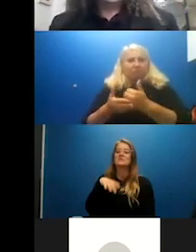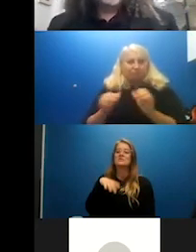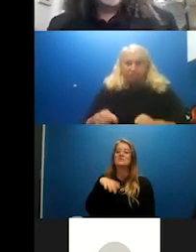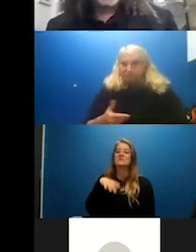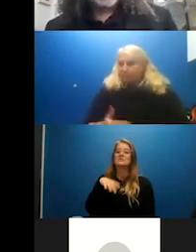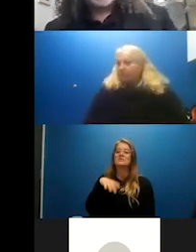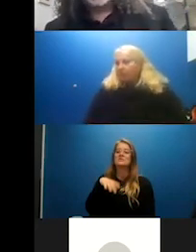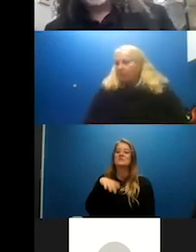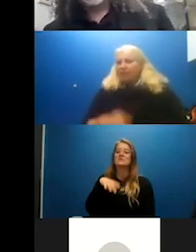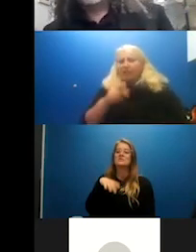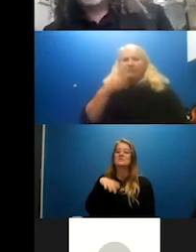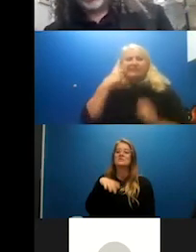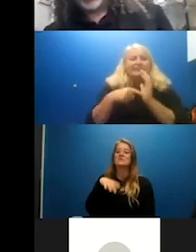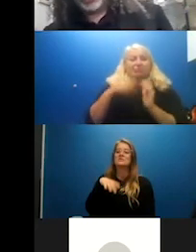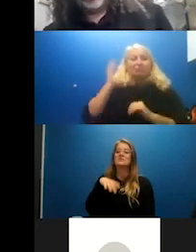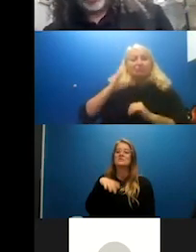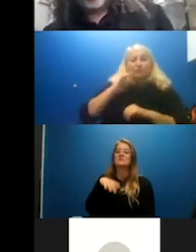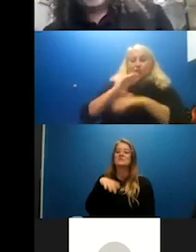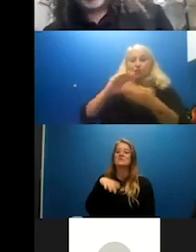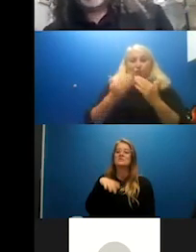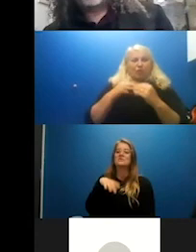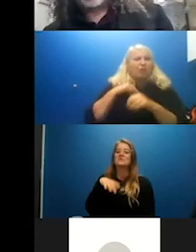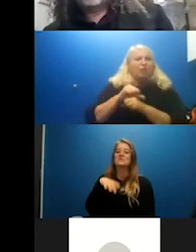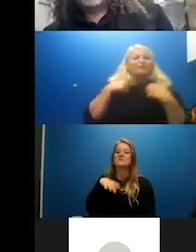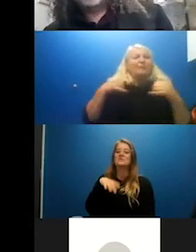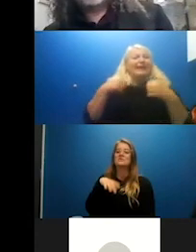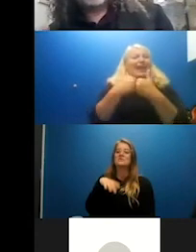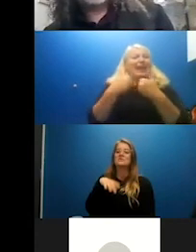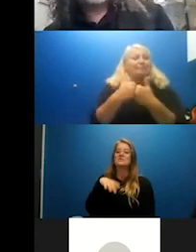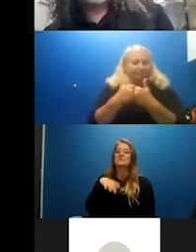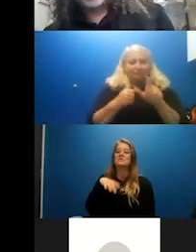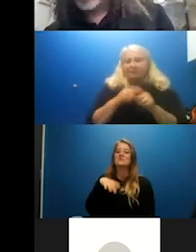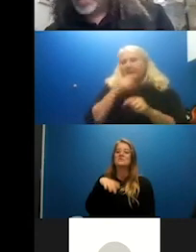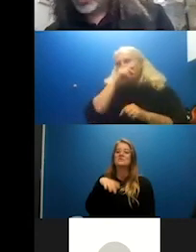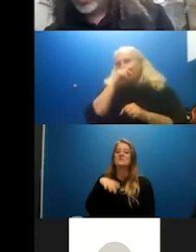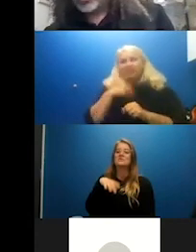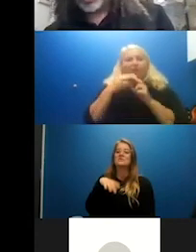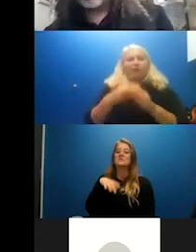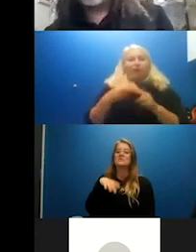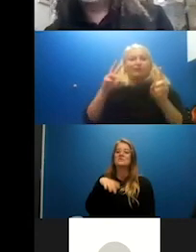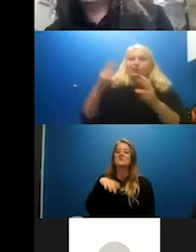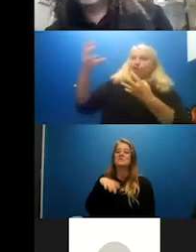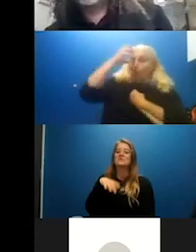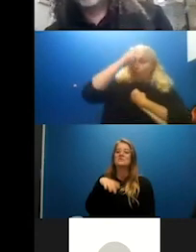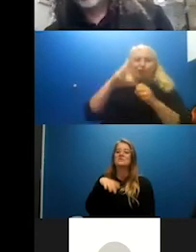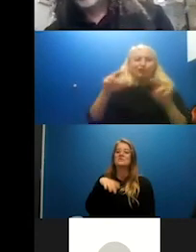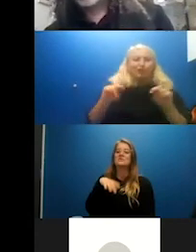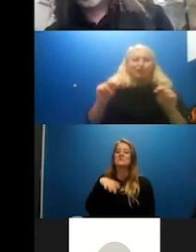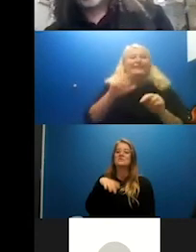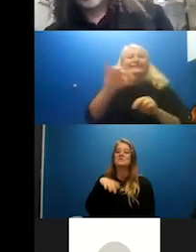When I'm working in community, I'll often play this game where we'll identify what I would consider a colonization neutral, kind of like carbon